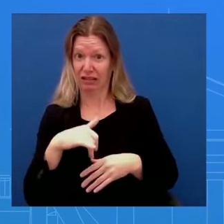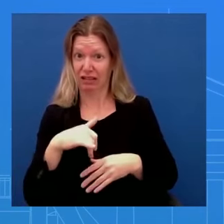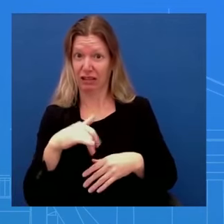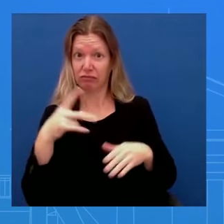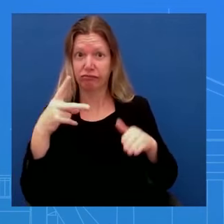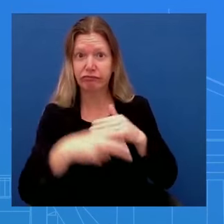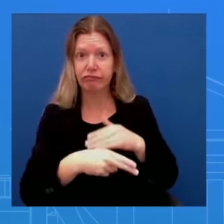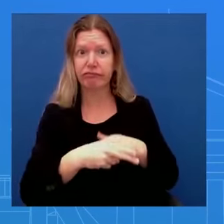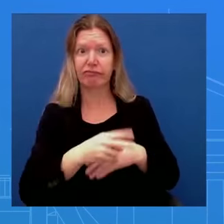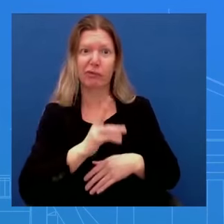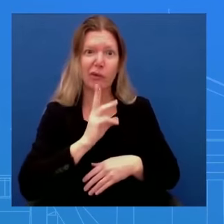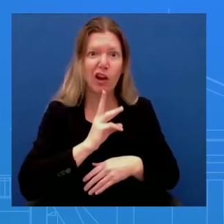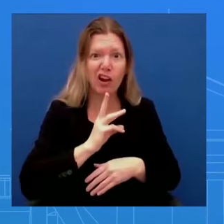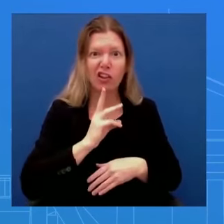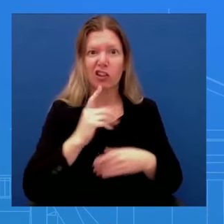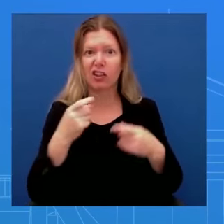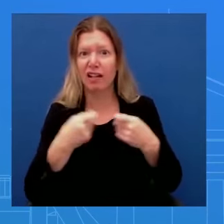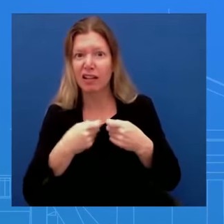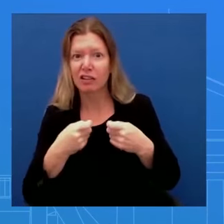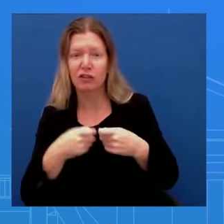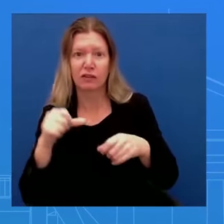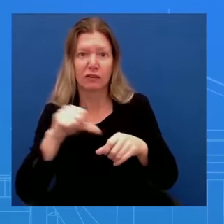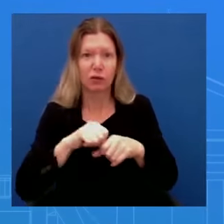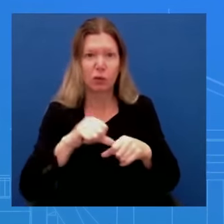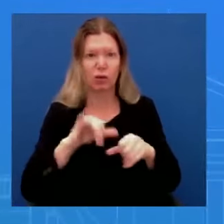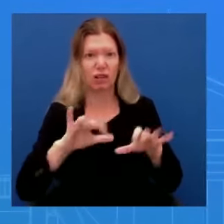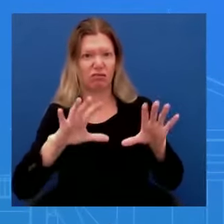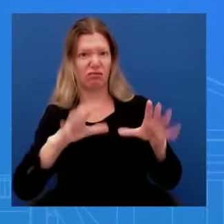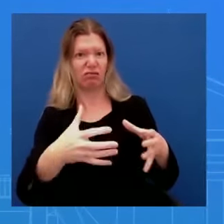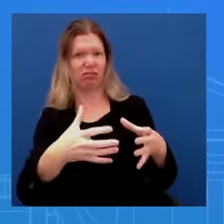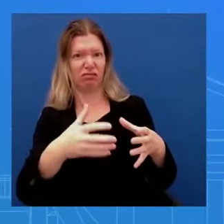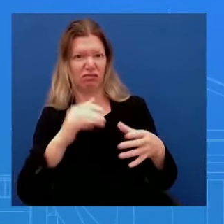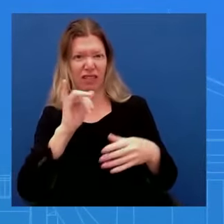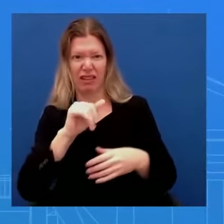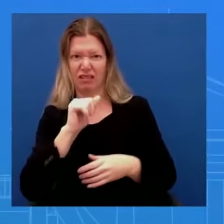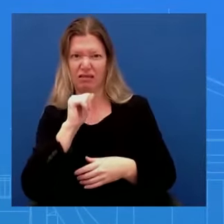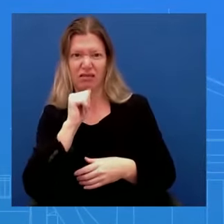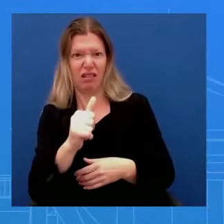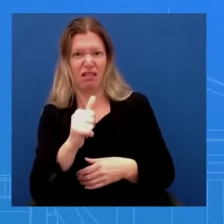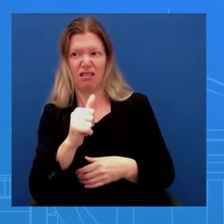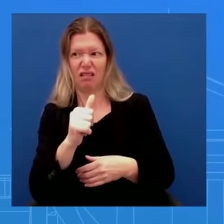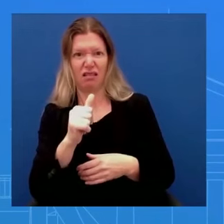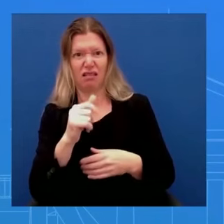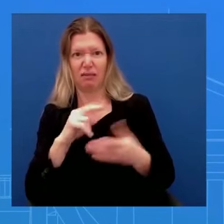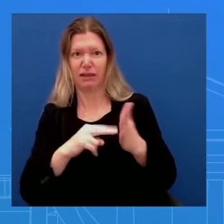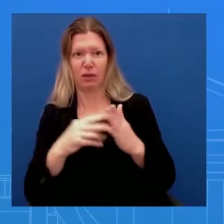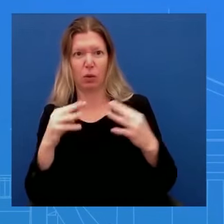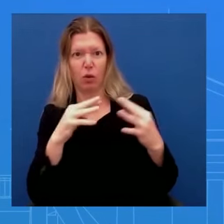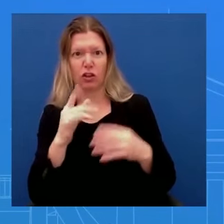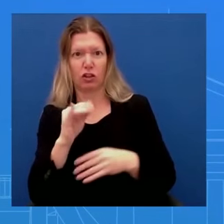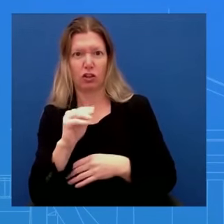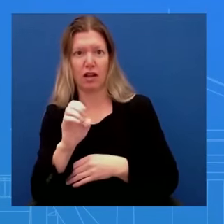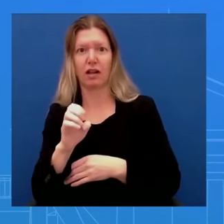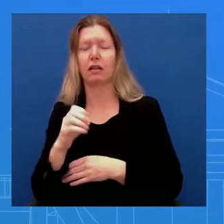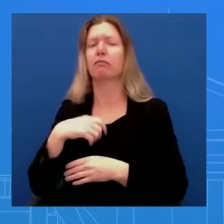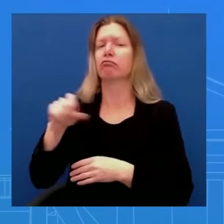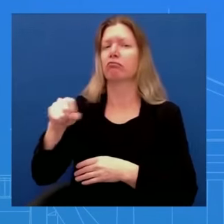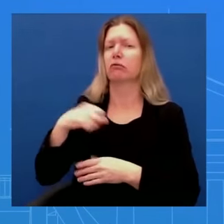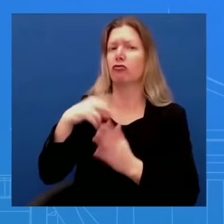population does not constitute a war crime by itself, nothing else? Yes, I read the indictment. And as I said, and we stand